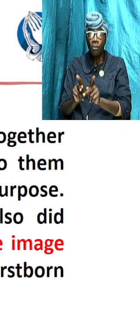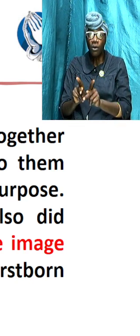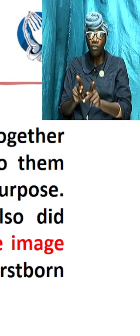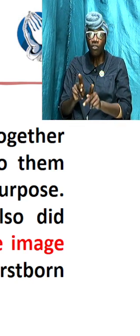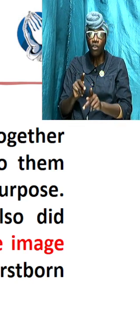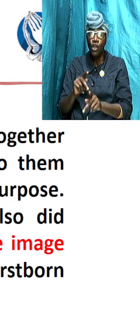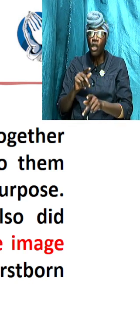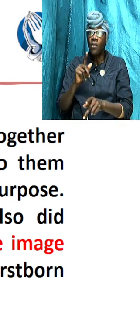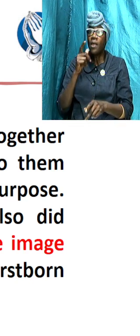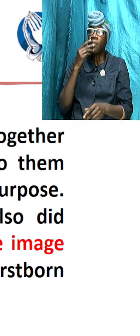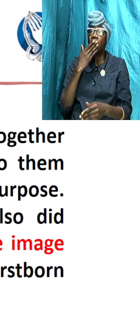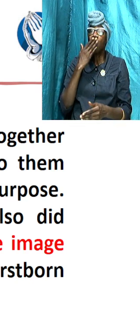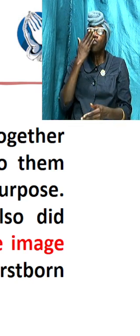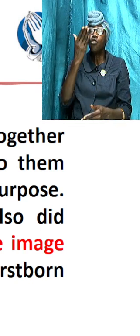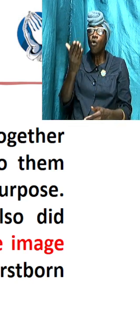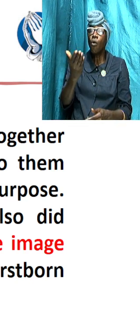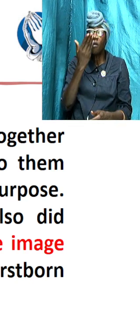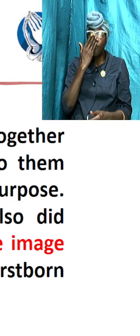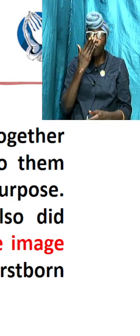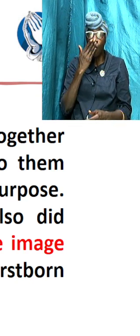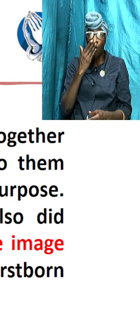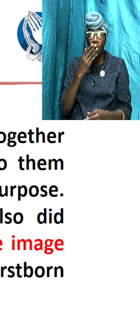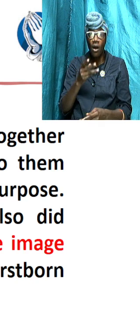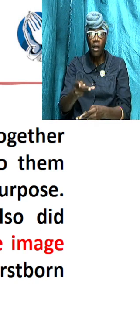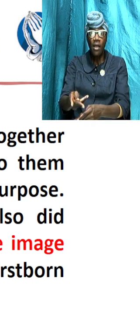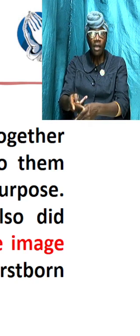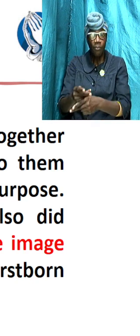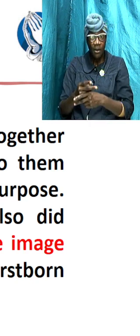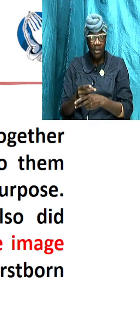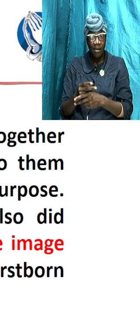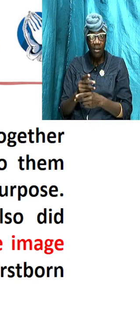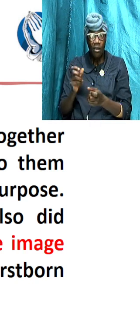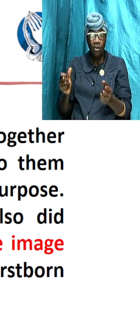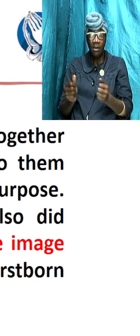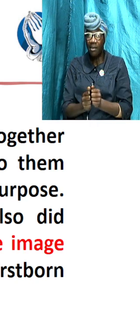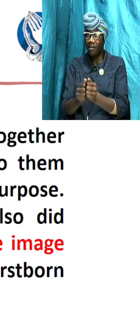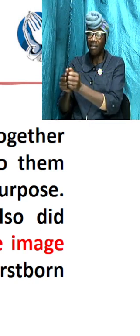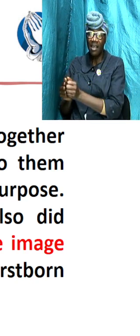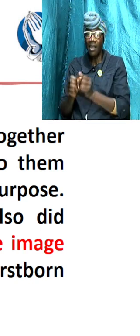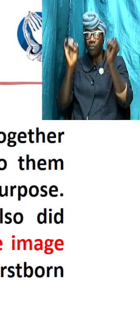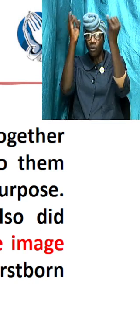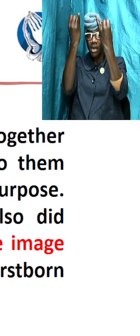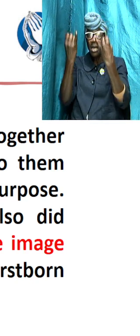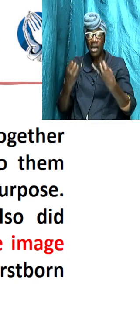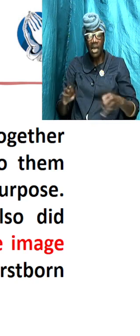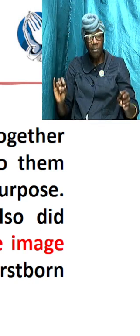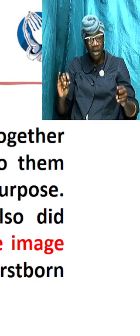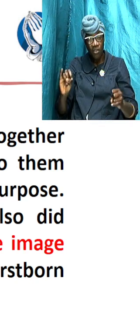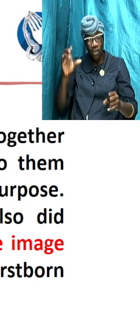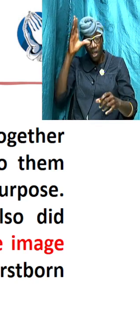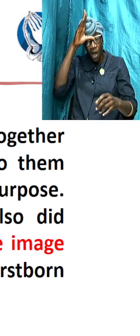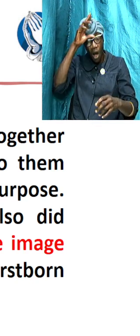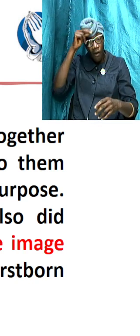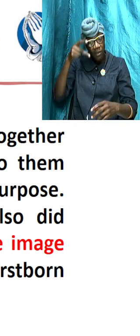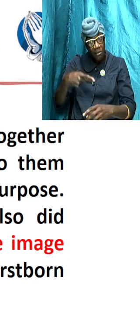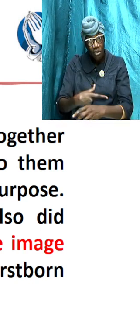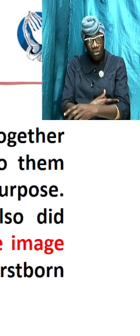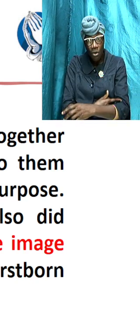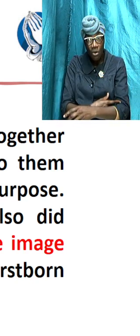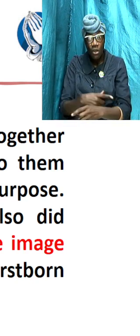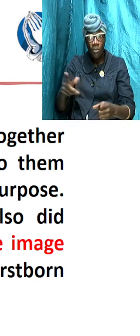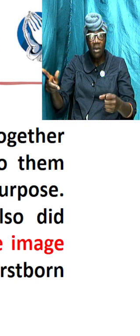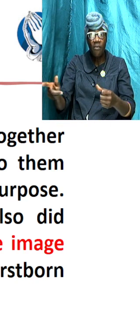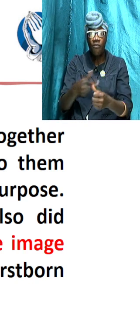did predestinate. Why? To be conformed to the image of his son, that he might be the firstborn